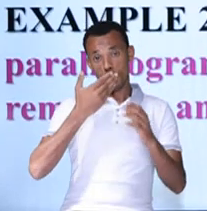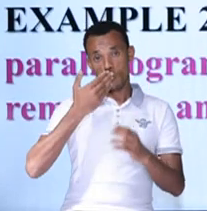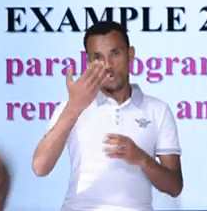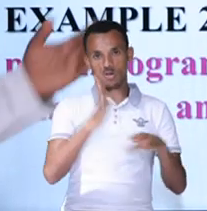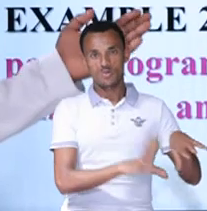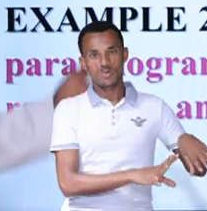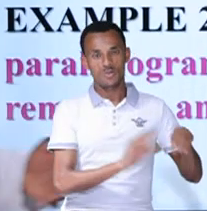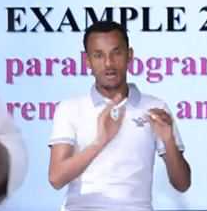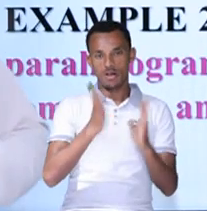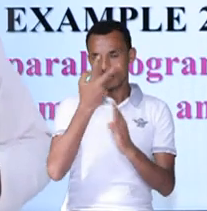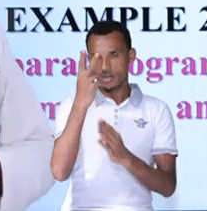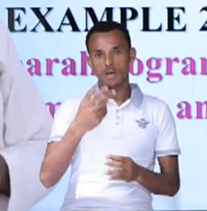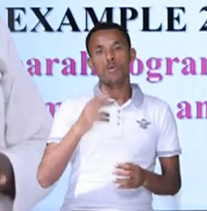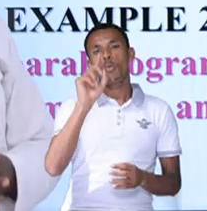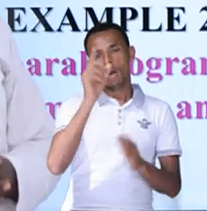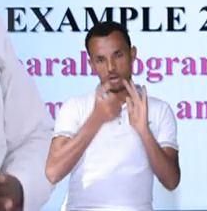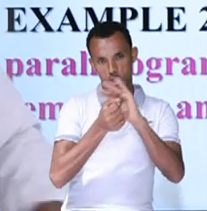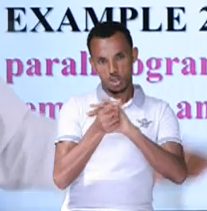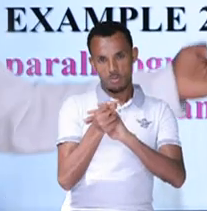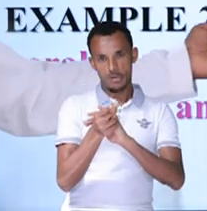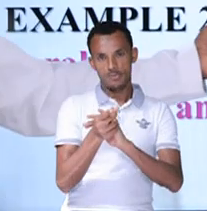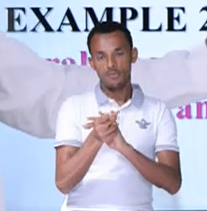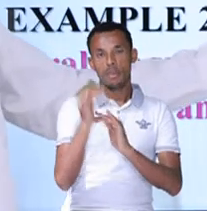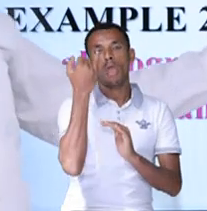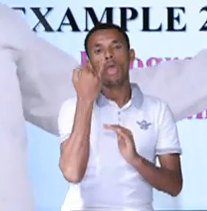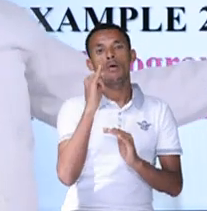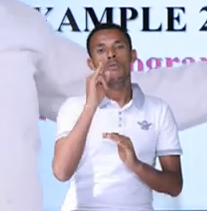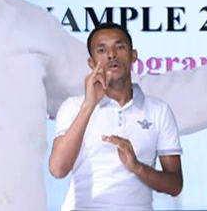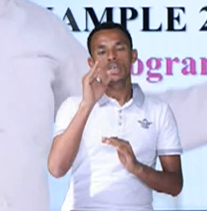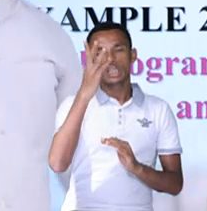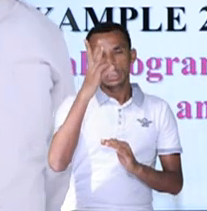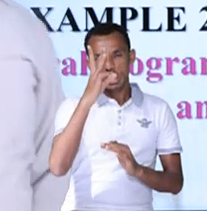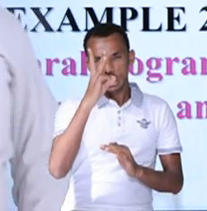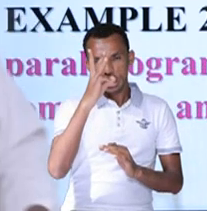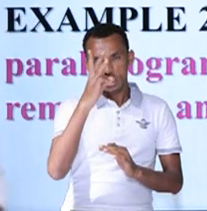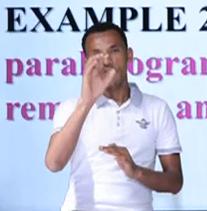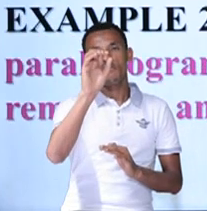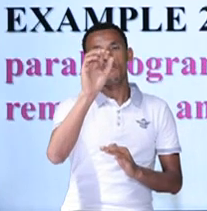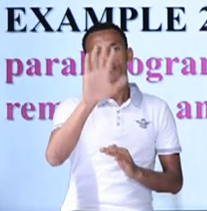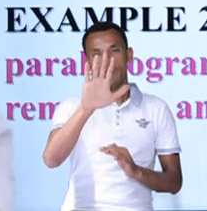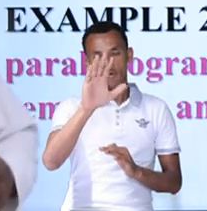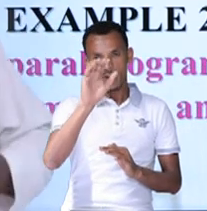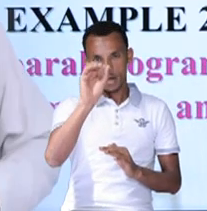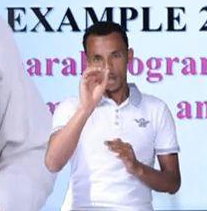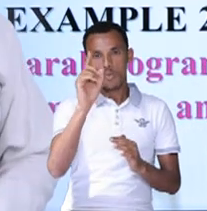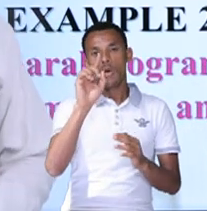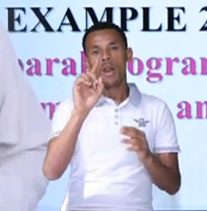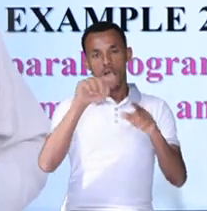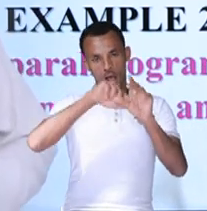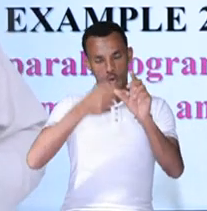student. Let's see one example. If 65 degree is one angle of the